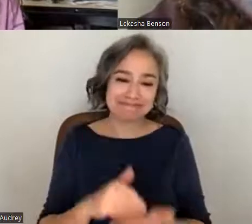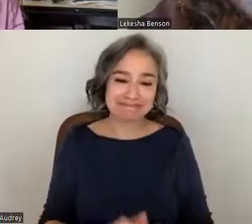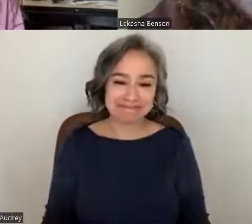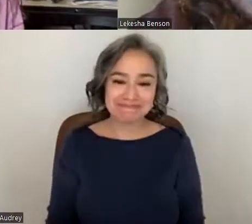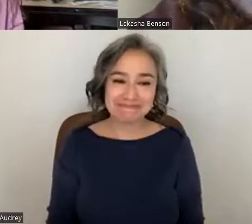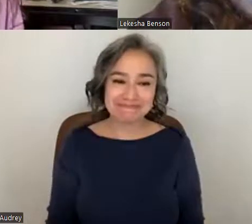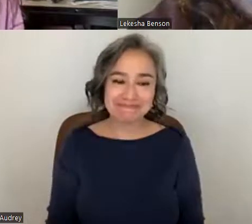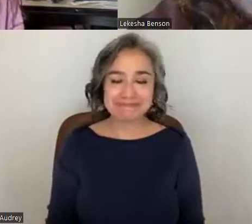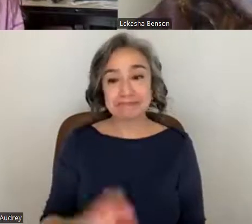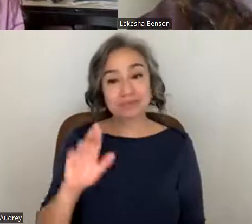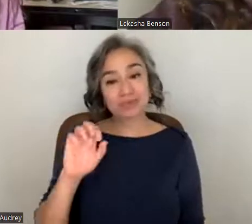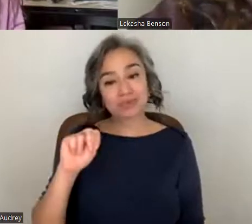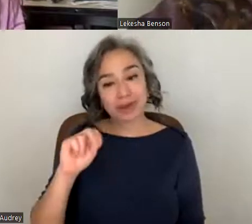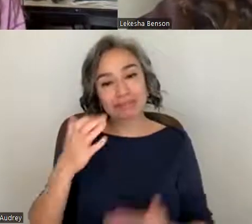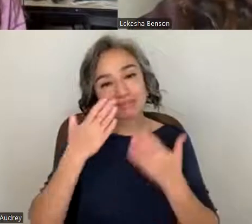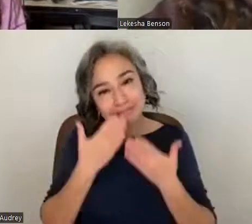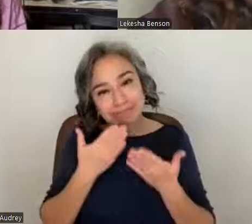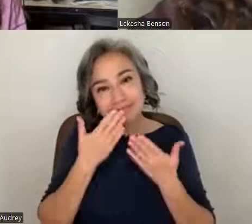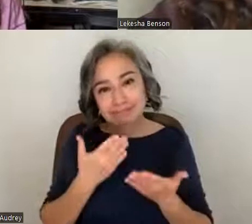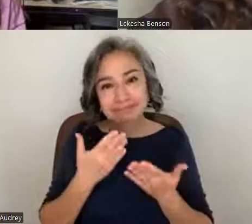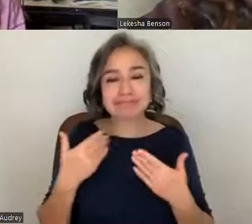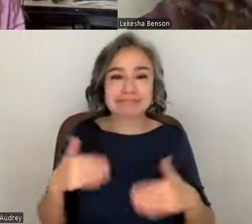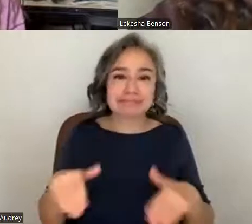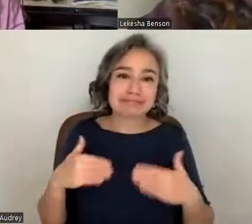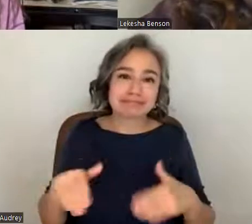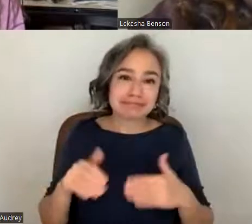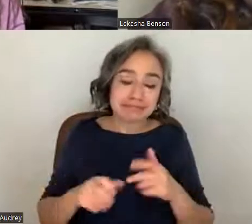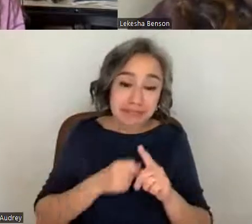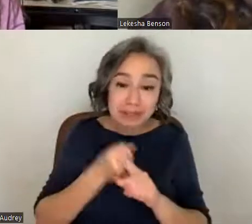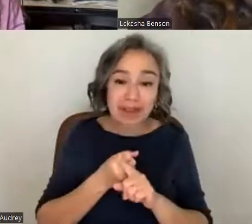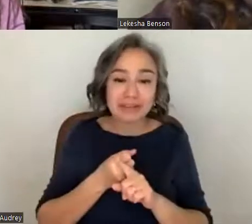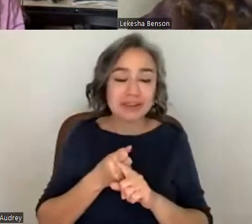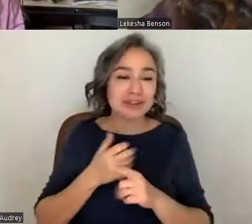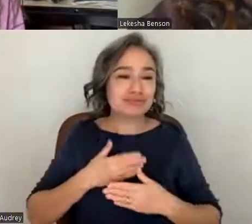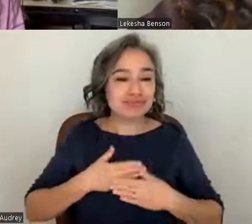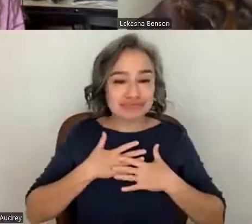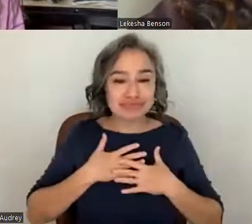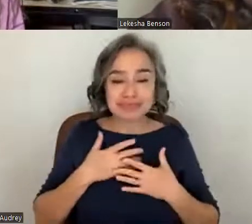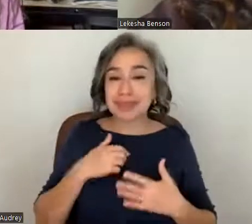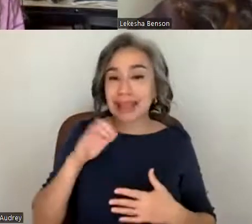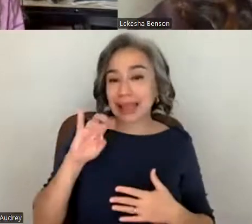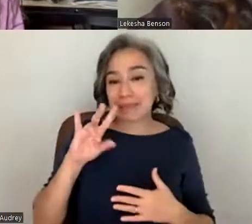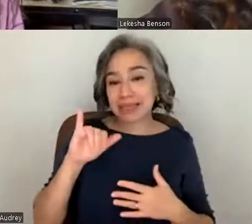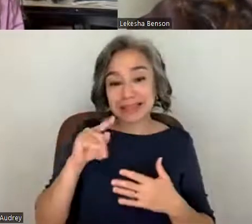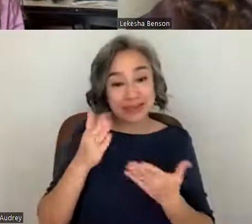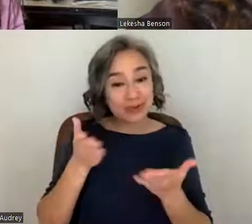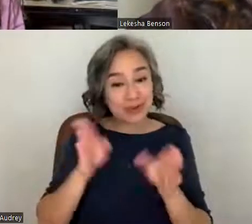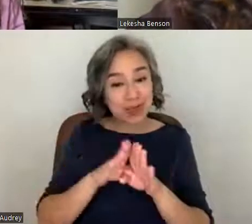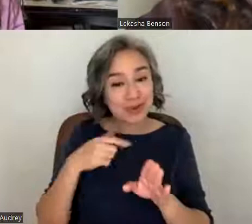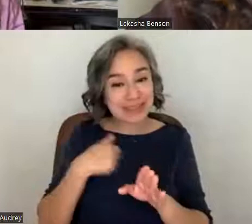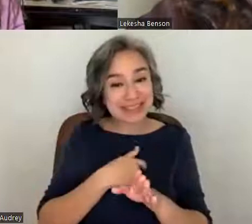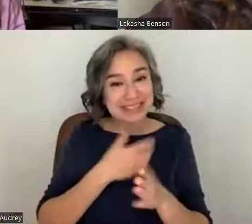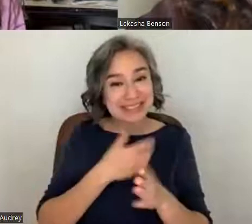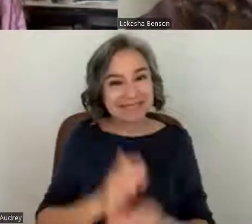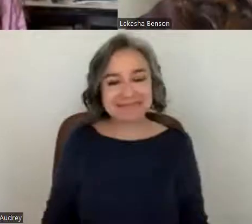Well, thank you all. This has been really, really impactful and insightful. I'd like to turn back to Emily to close us out. All